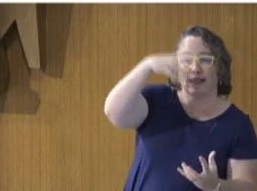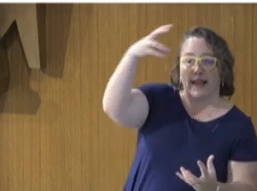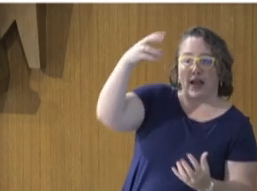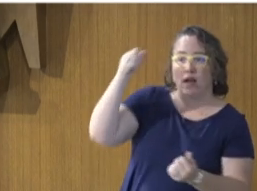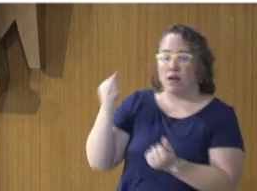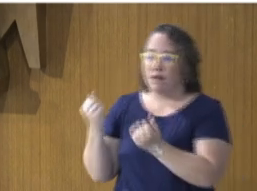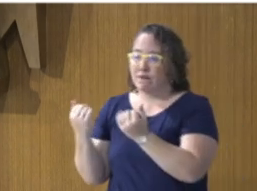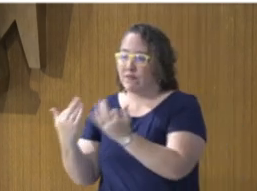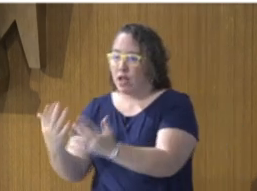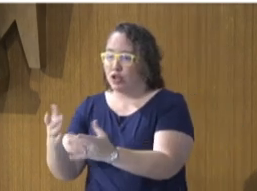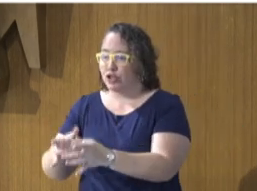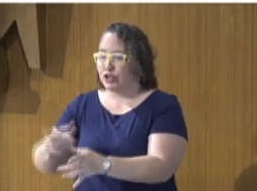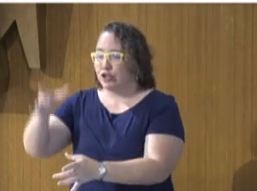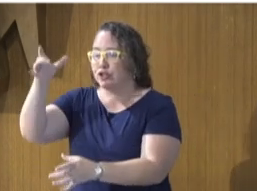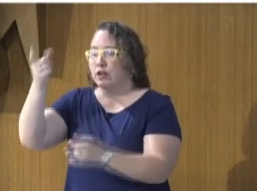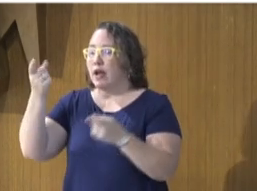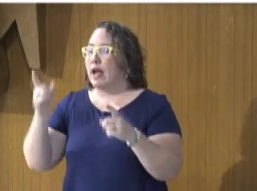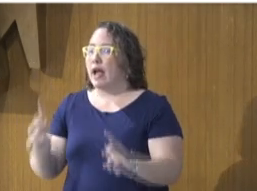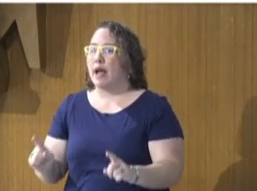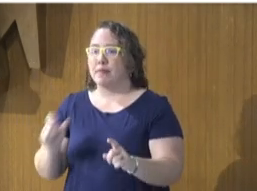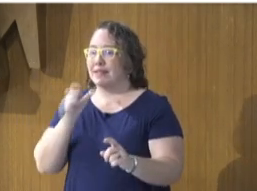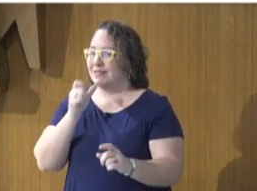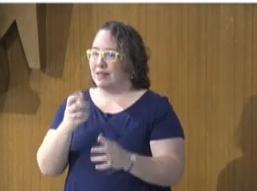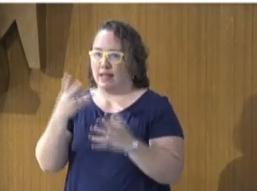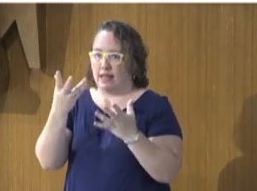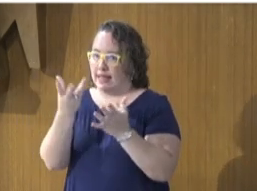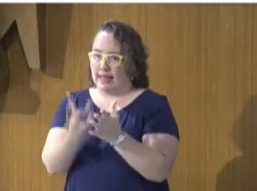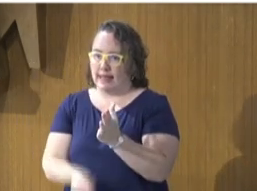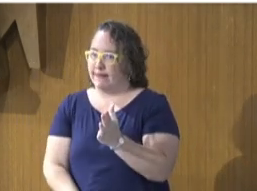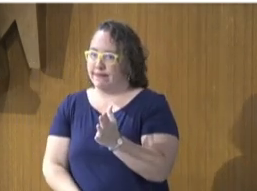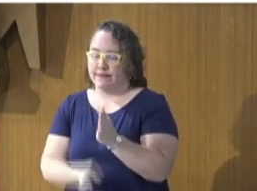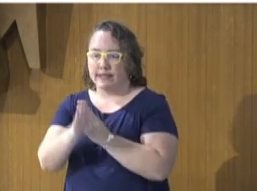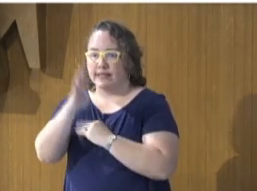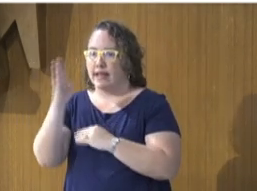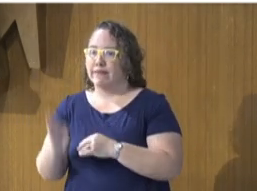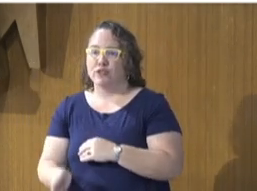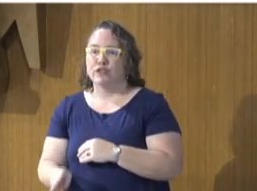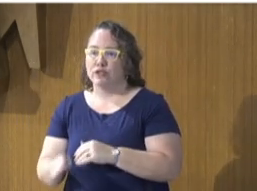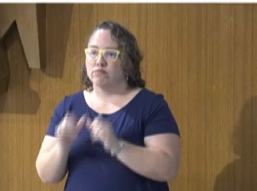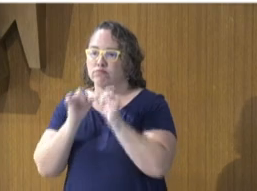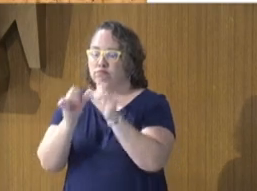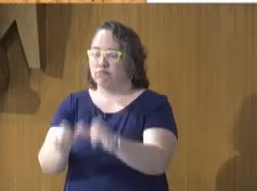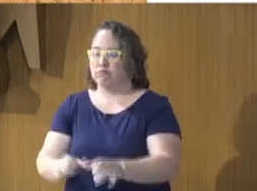nor the pillar of fire by night left its place in front of the people.